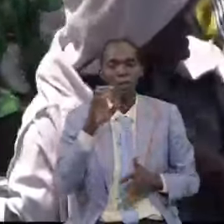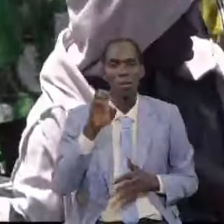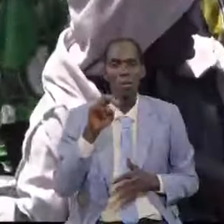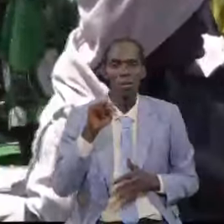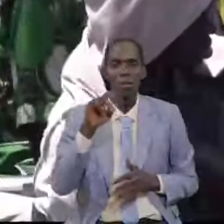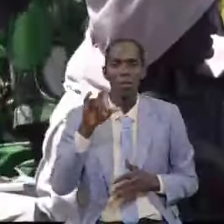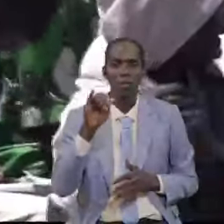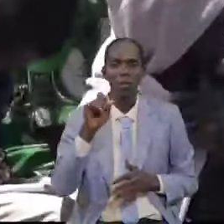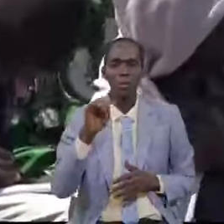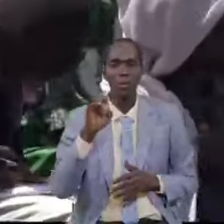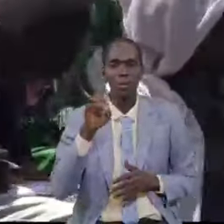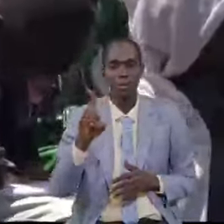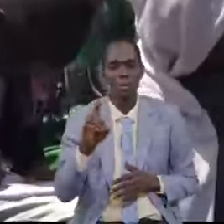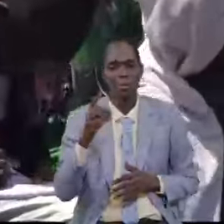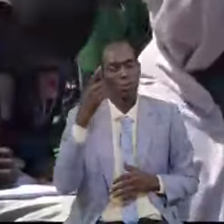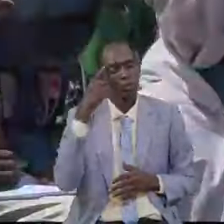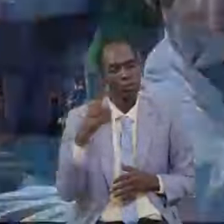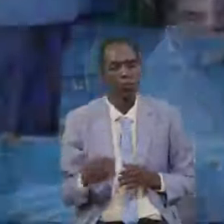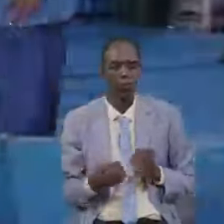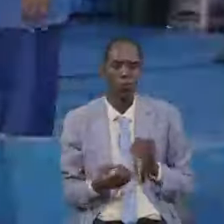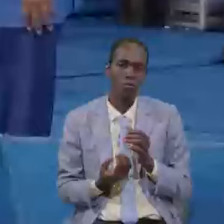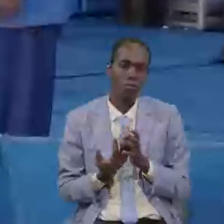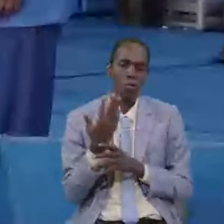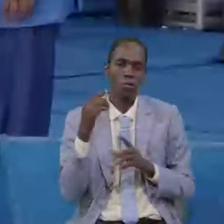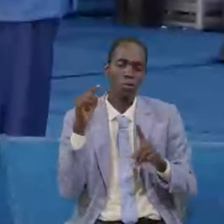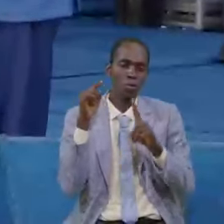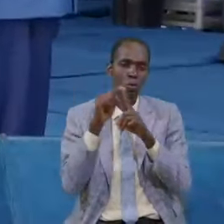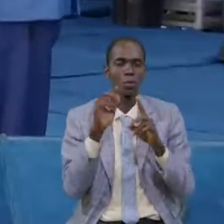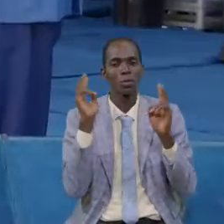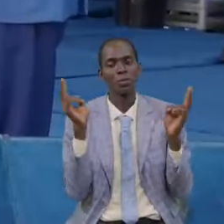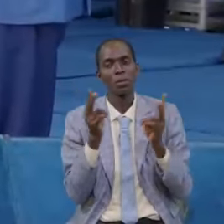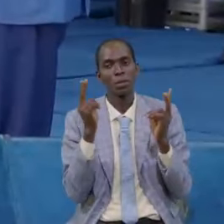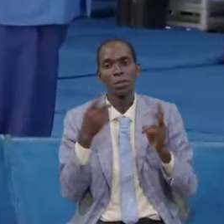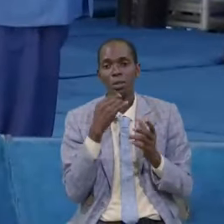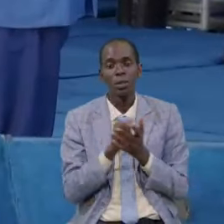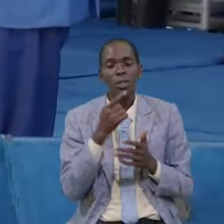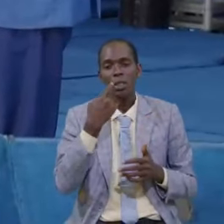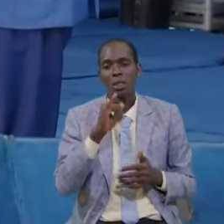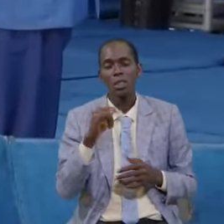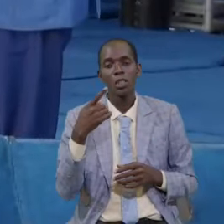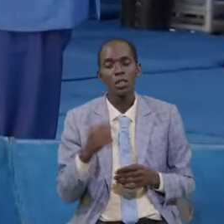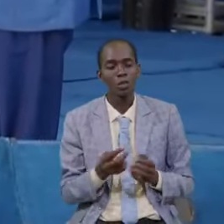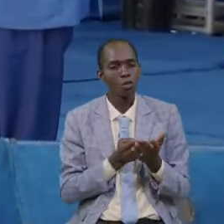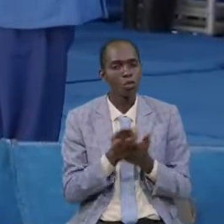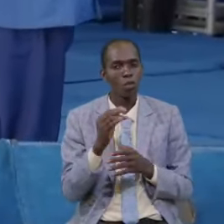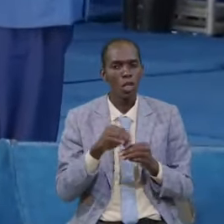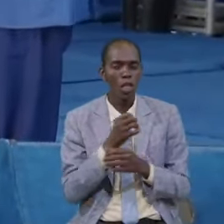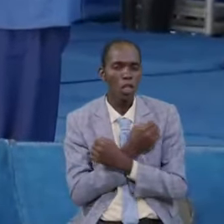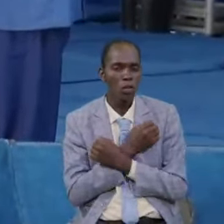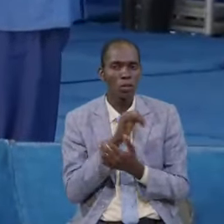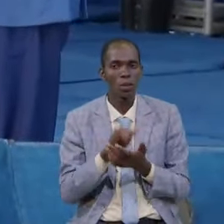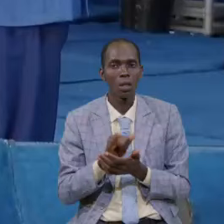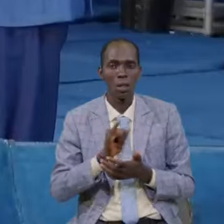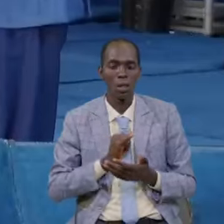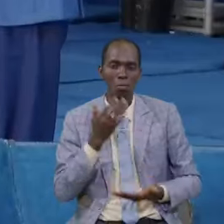towards victory. It says, speaking the truth in love, that I may grow up into